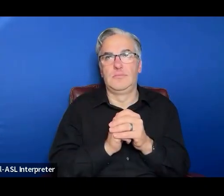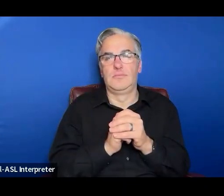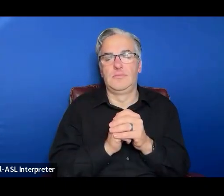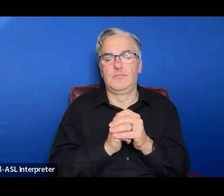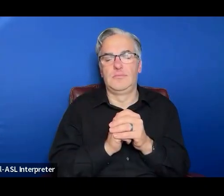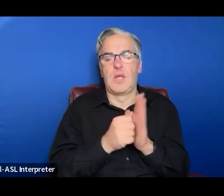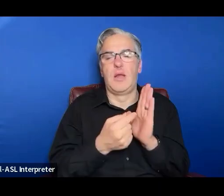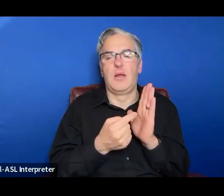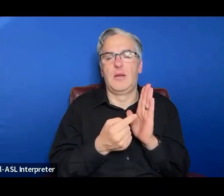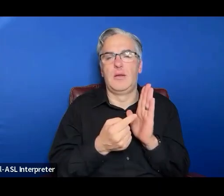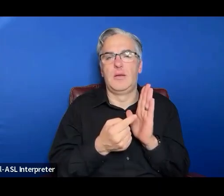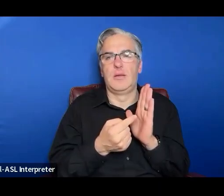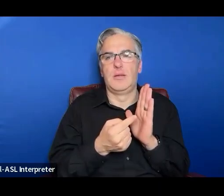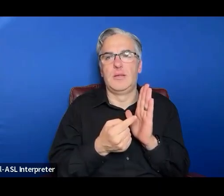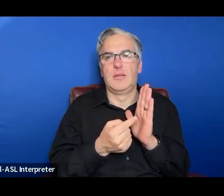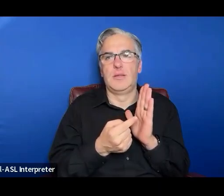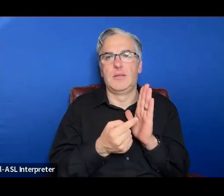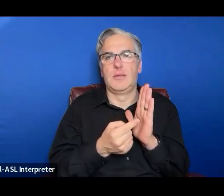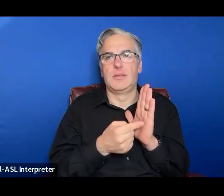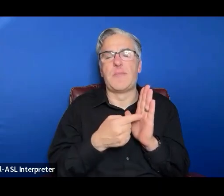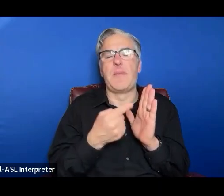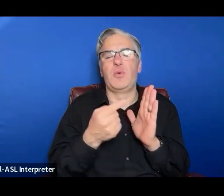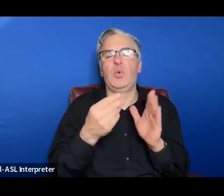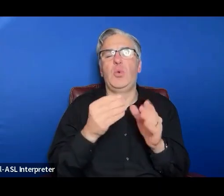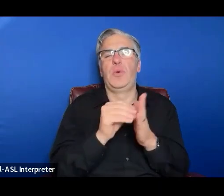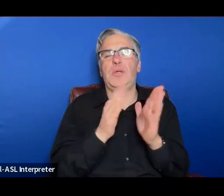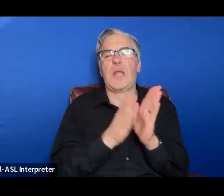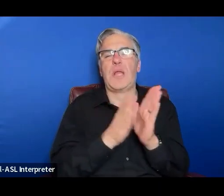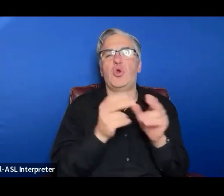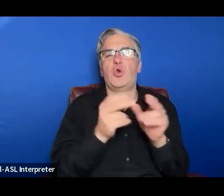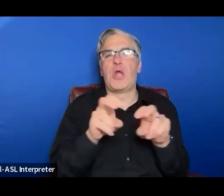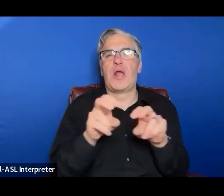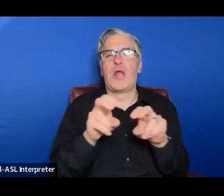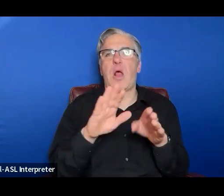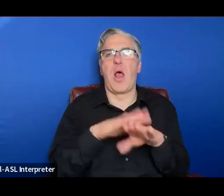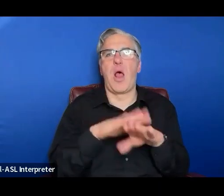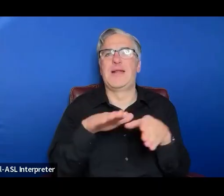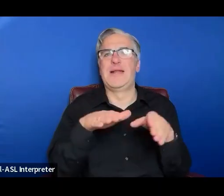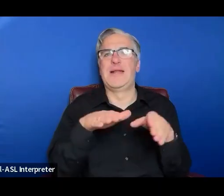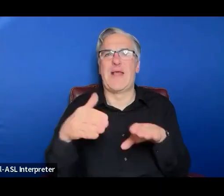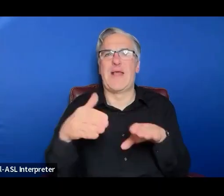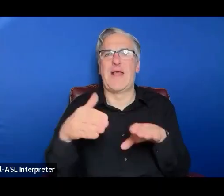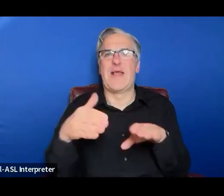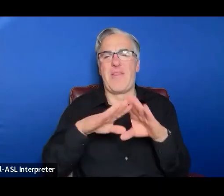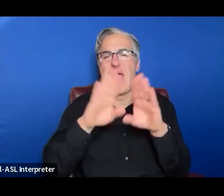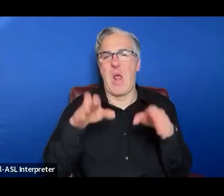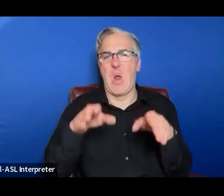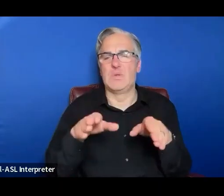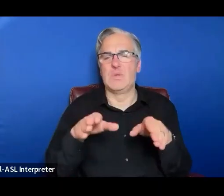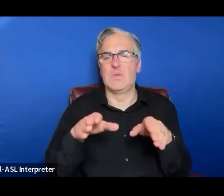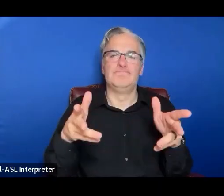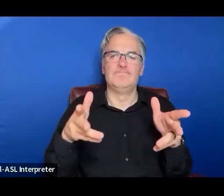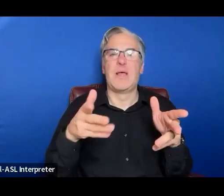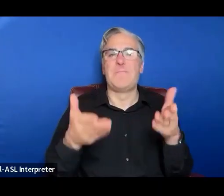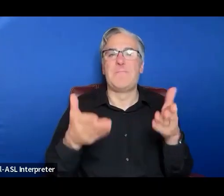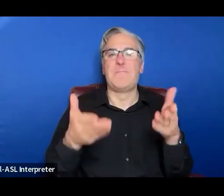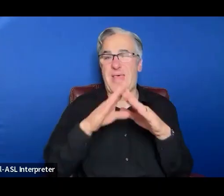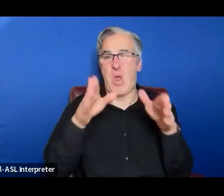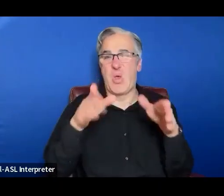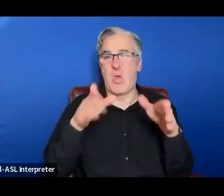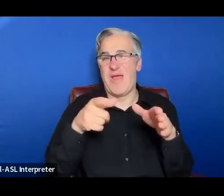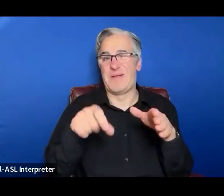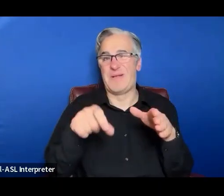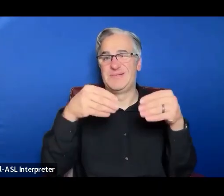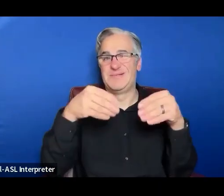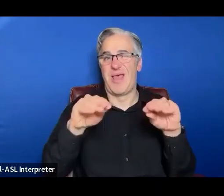sometimes you've named transfer on death beneficiary on your house. You might have to sell the house